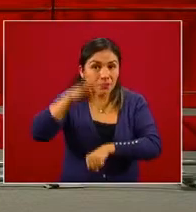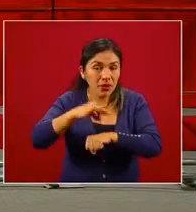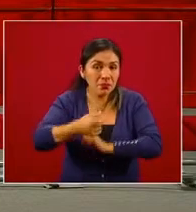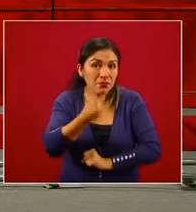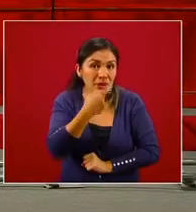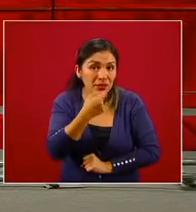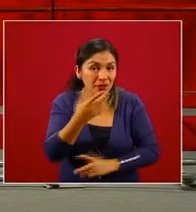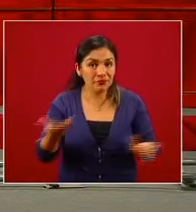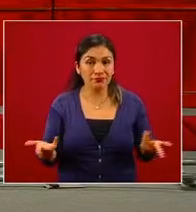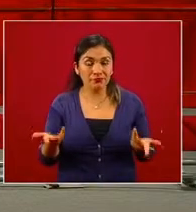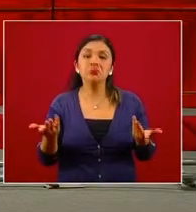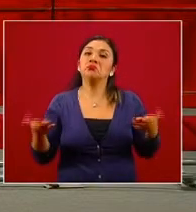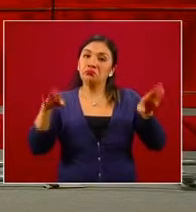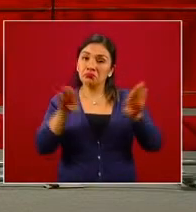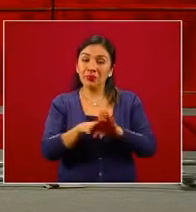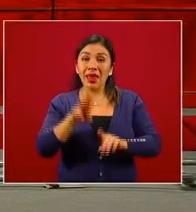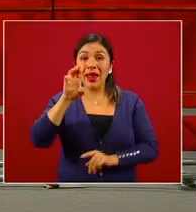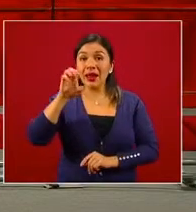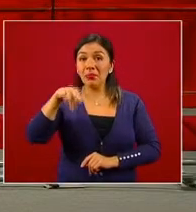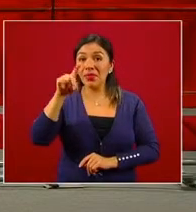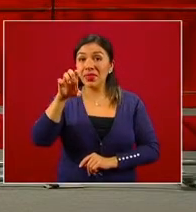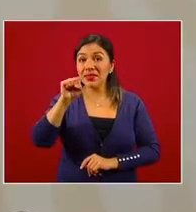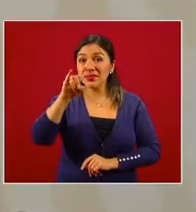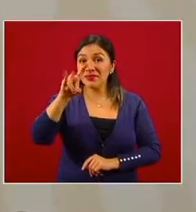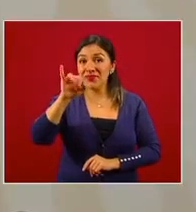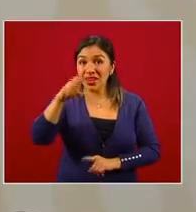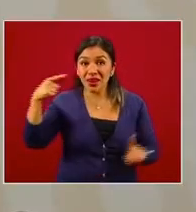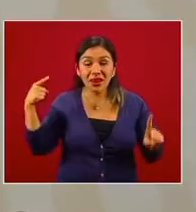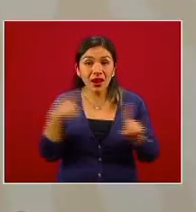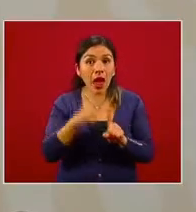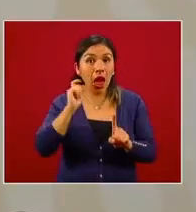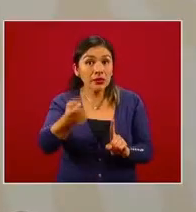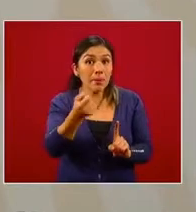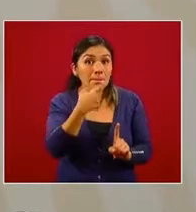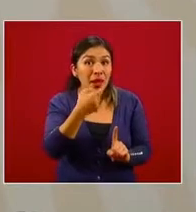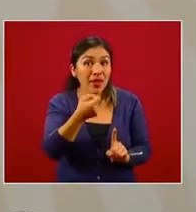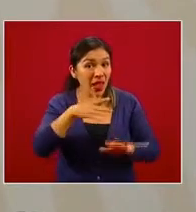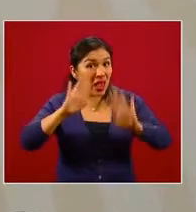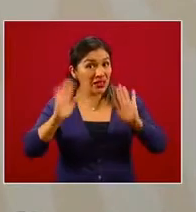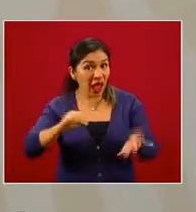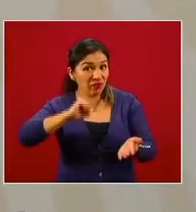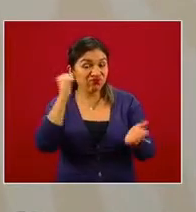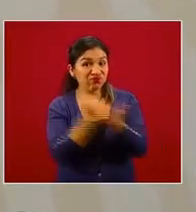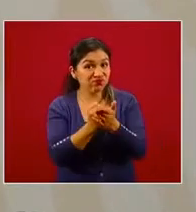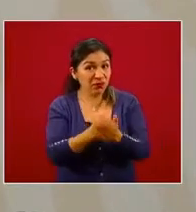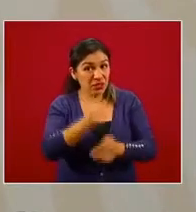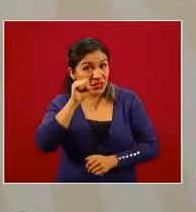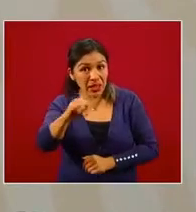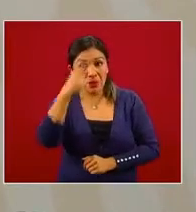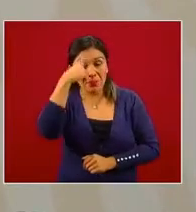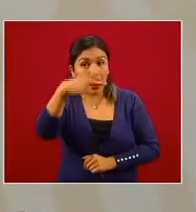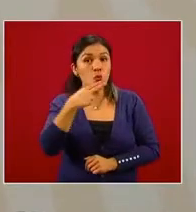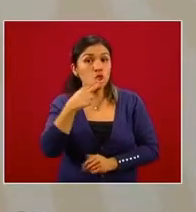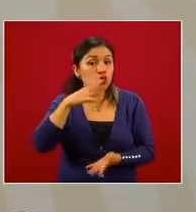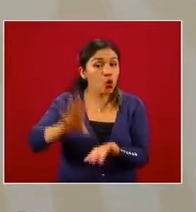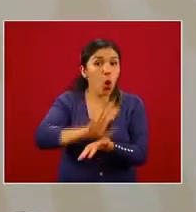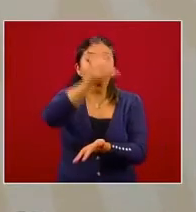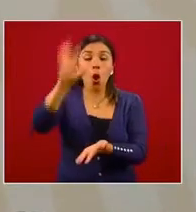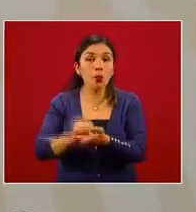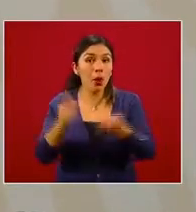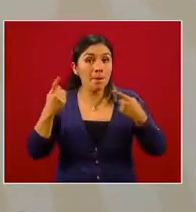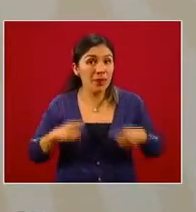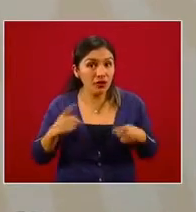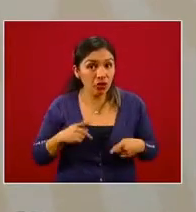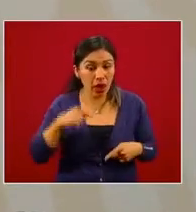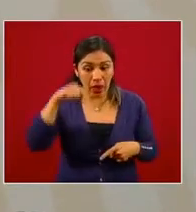research opportunities, research projects get developed. People have to understand how important this is. This has